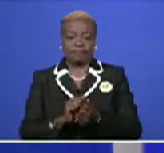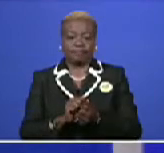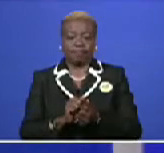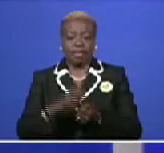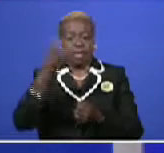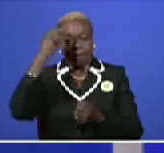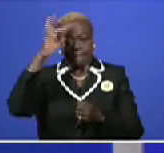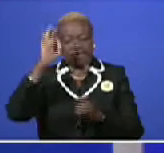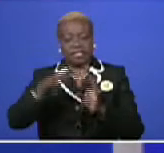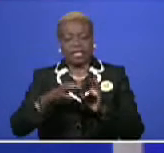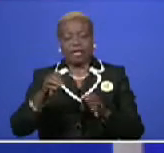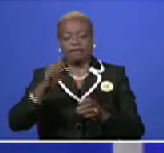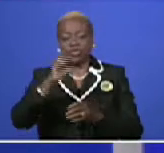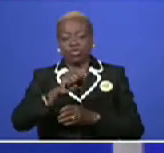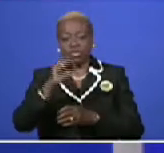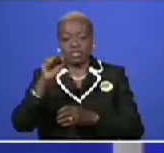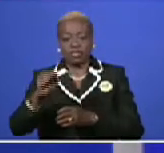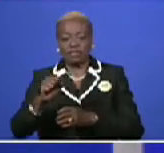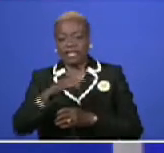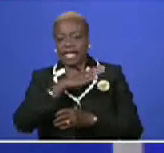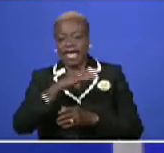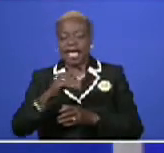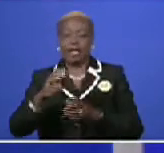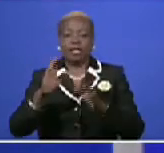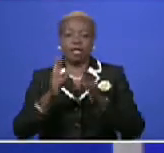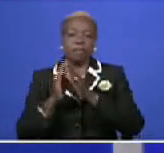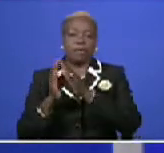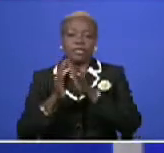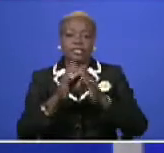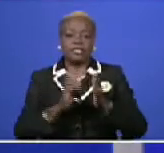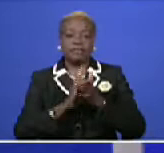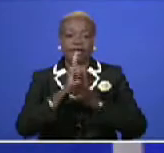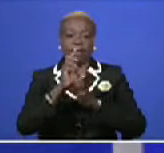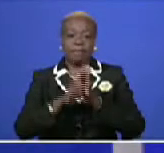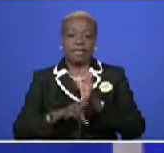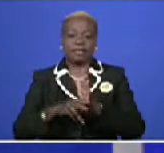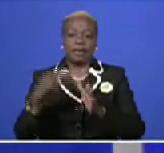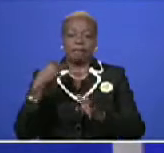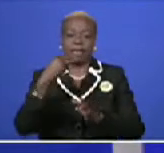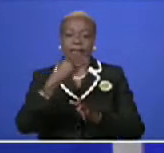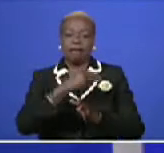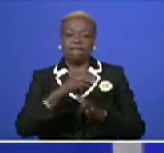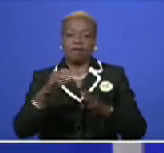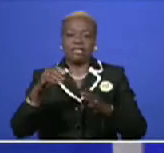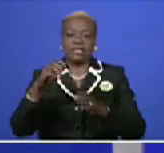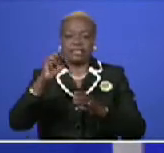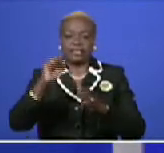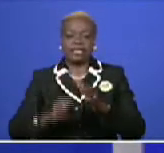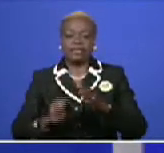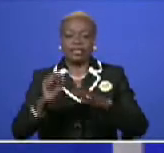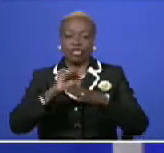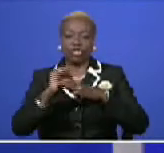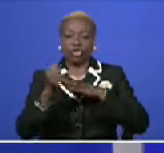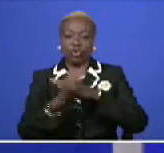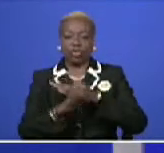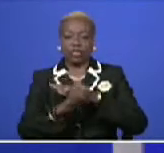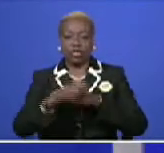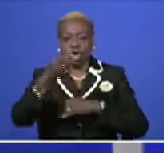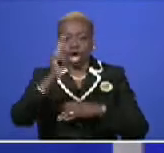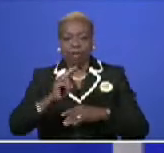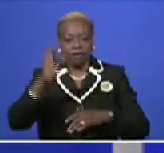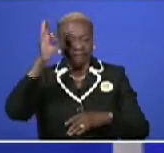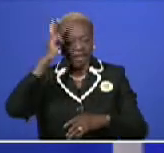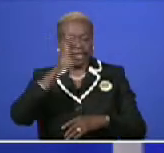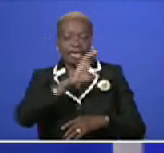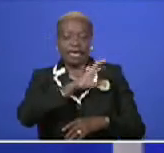Minister of Social Services and Community Development and Member of Parliament for Southern Shores, the Honourable Frankie Campbell, said in